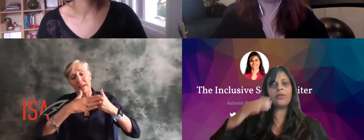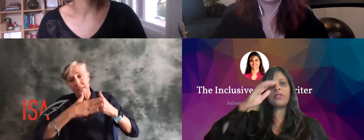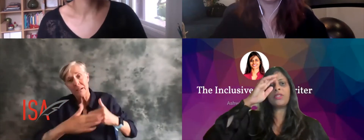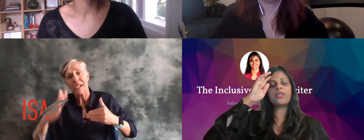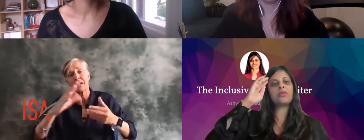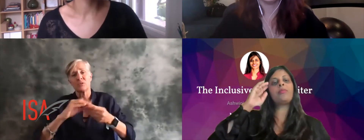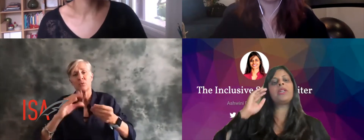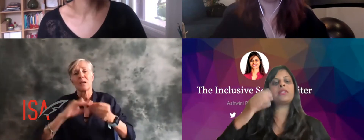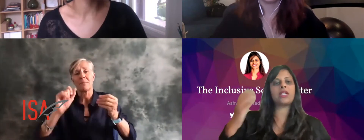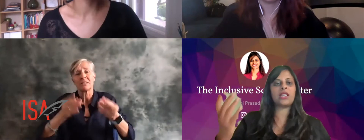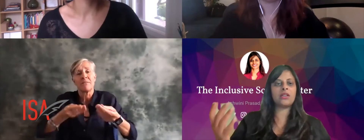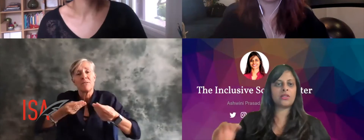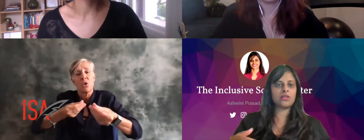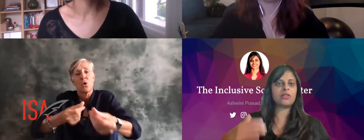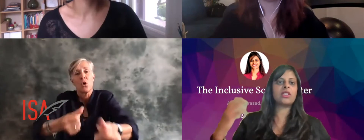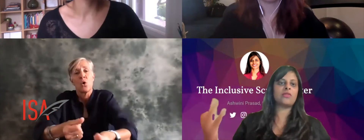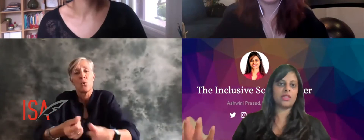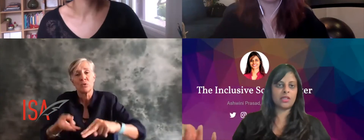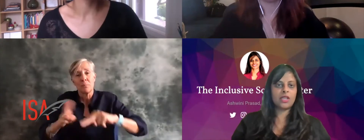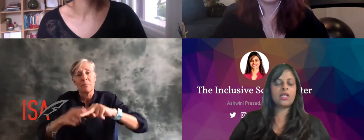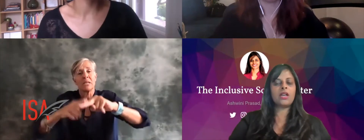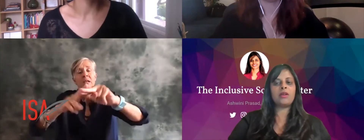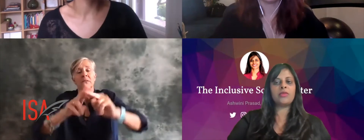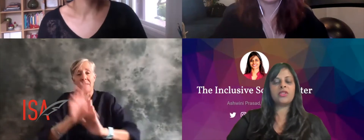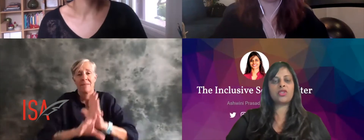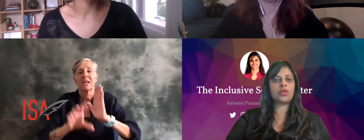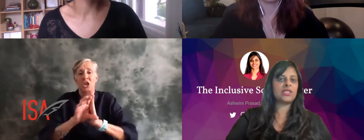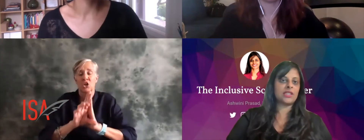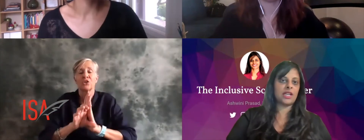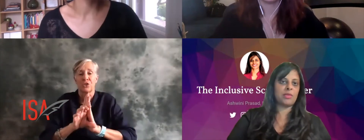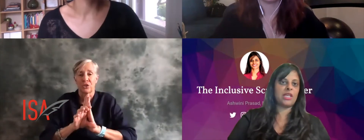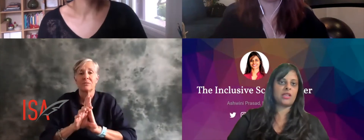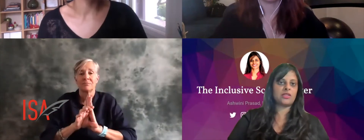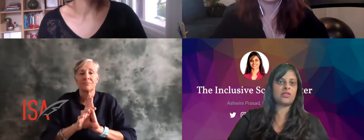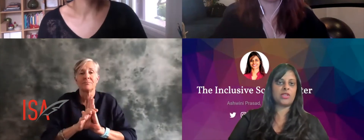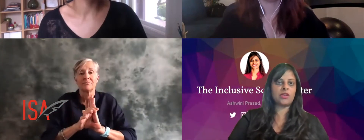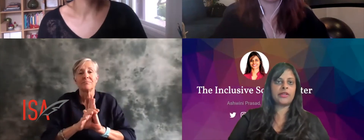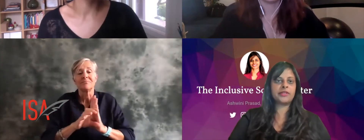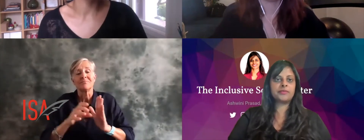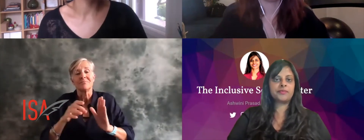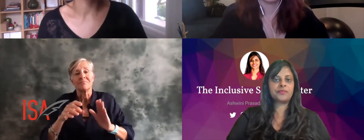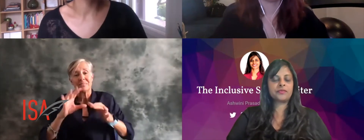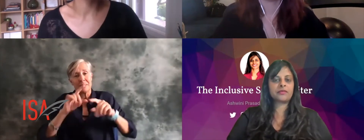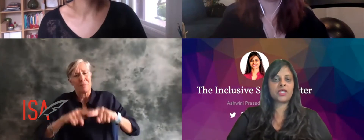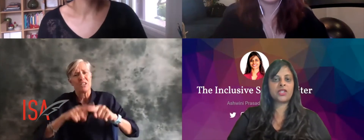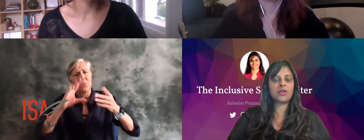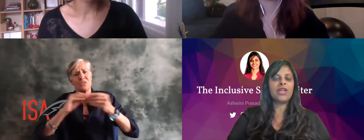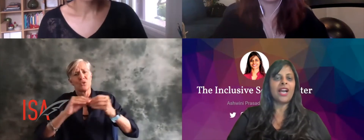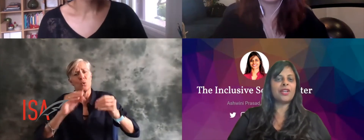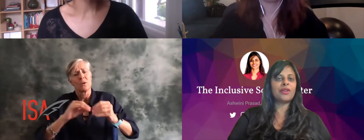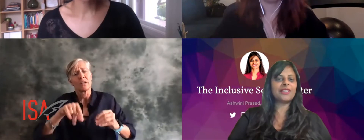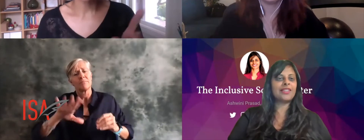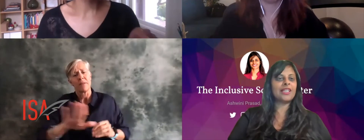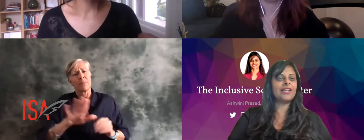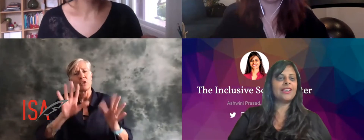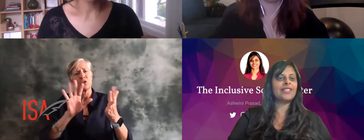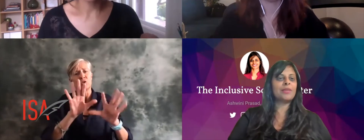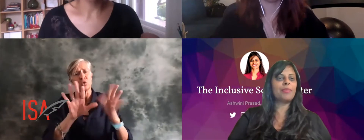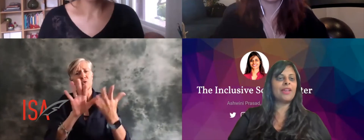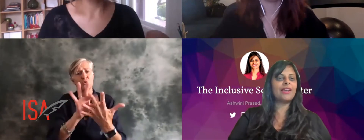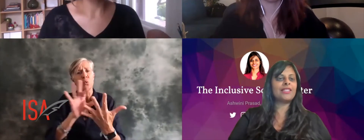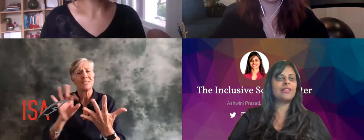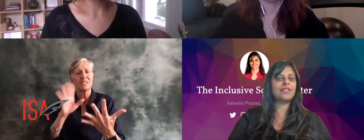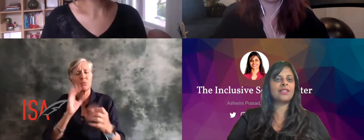story flows to build that character given the choices that I make as a screenwriter. So I know.